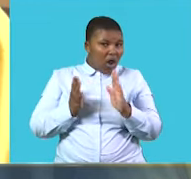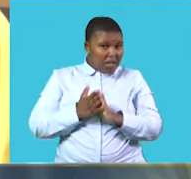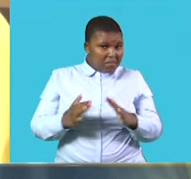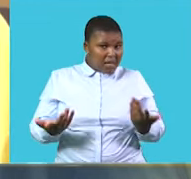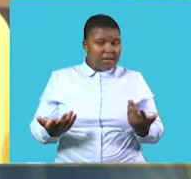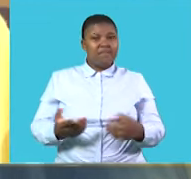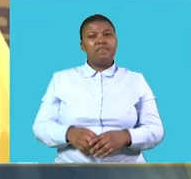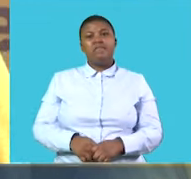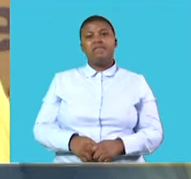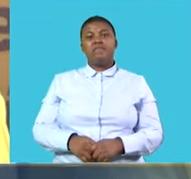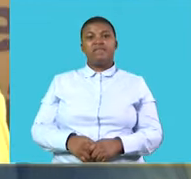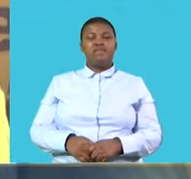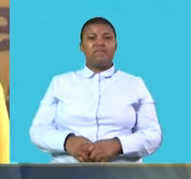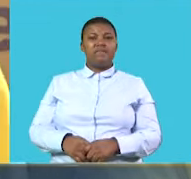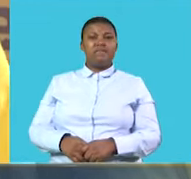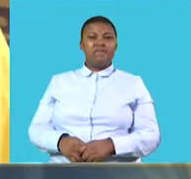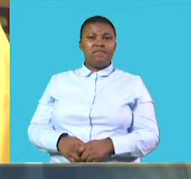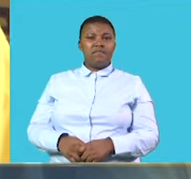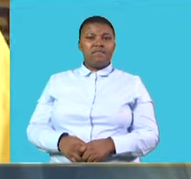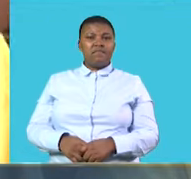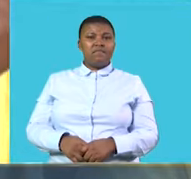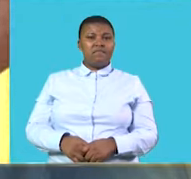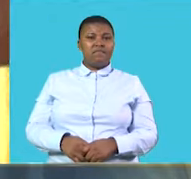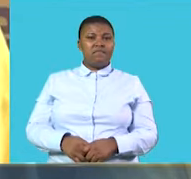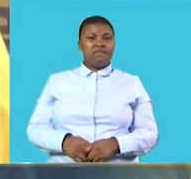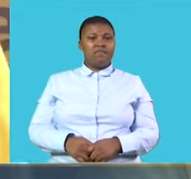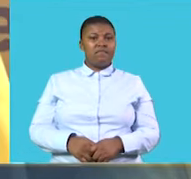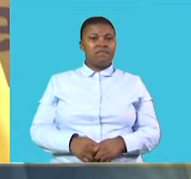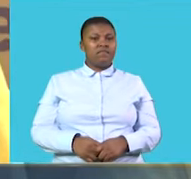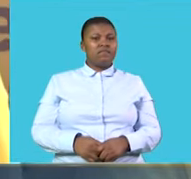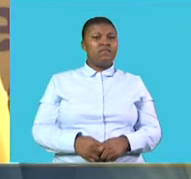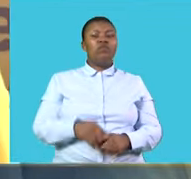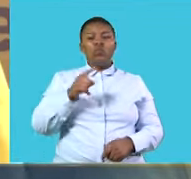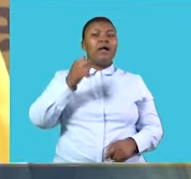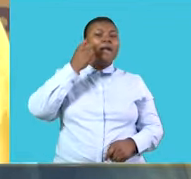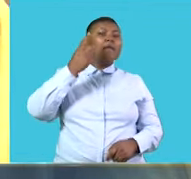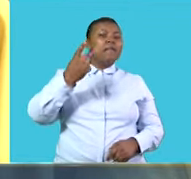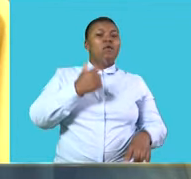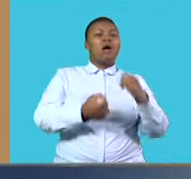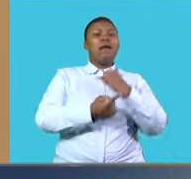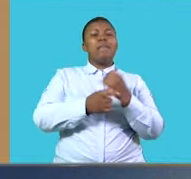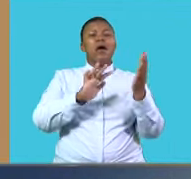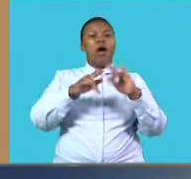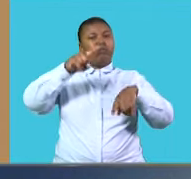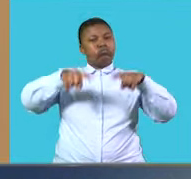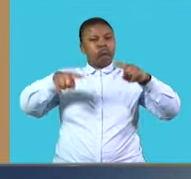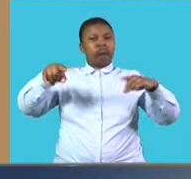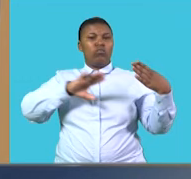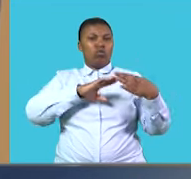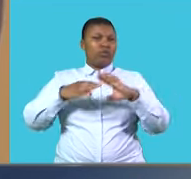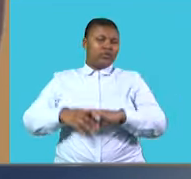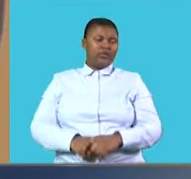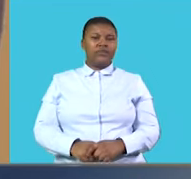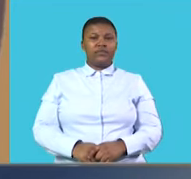that. You can see by their actions in various communities. Umengameli